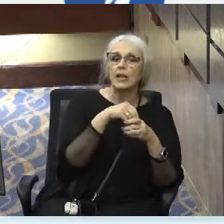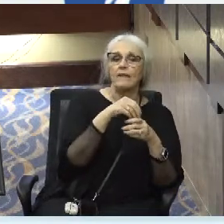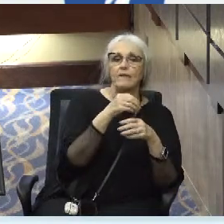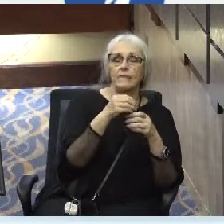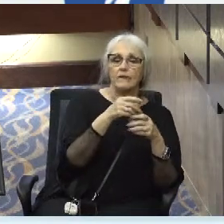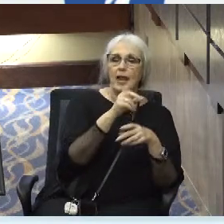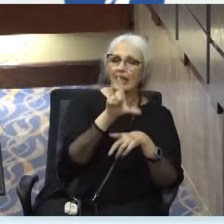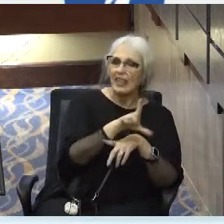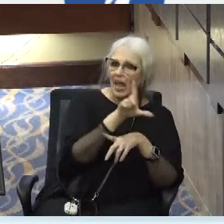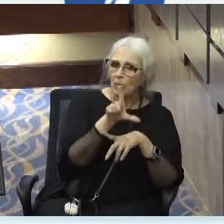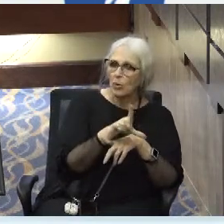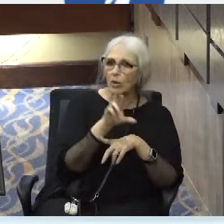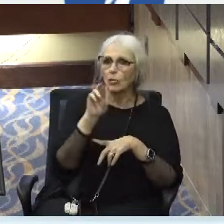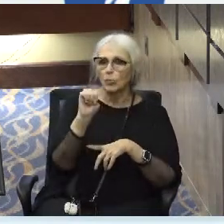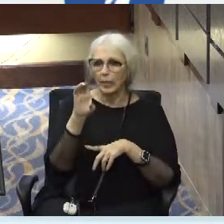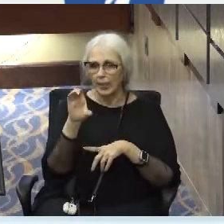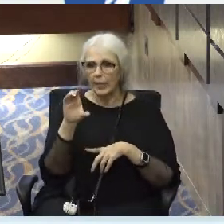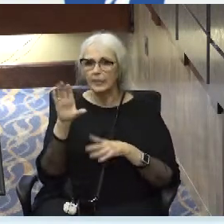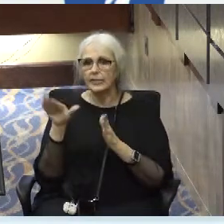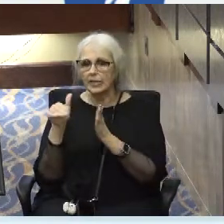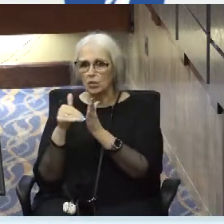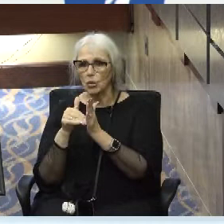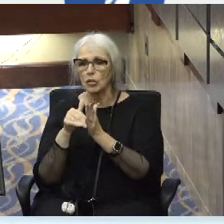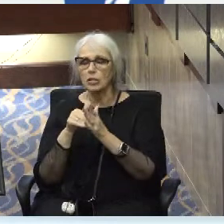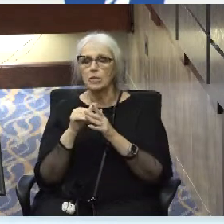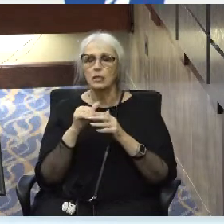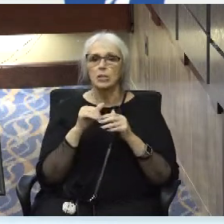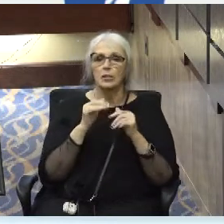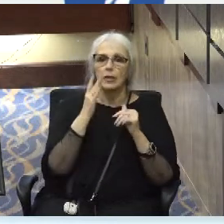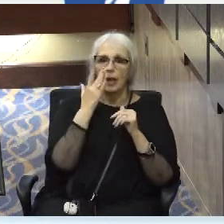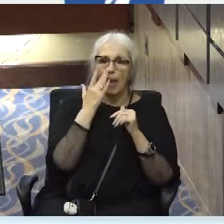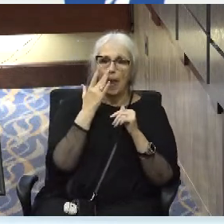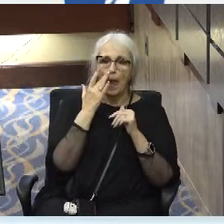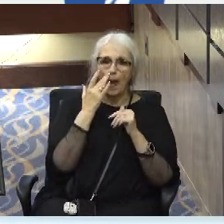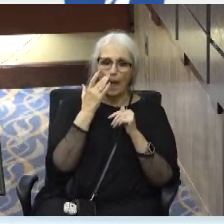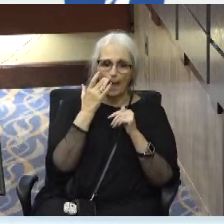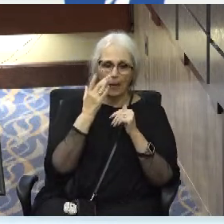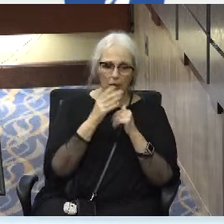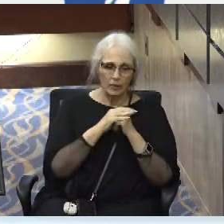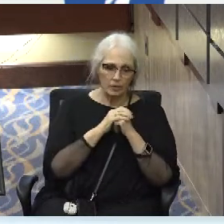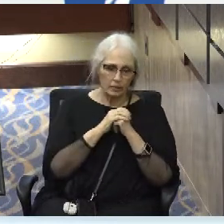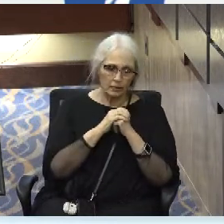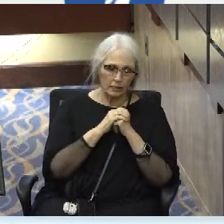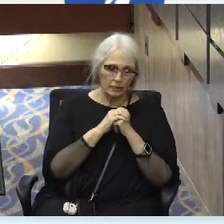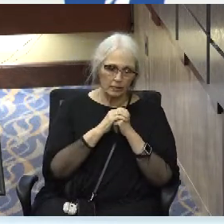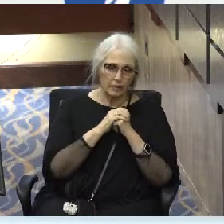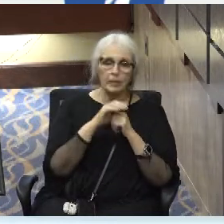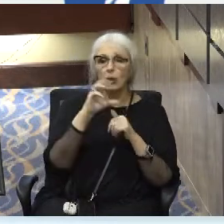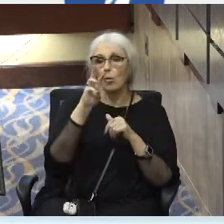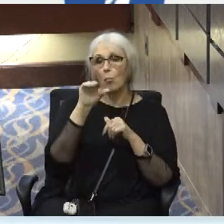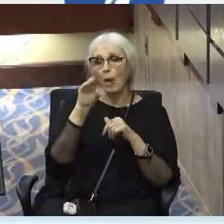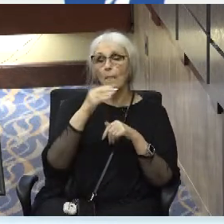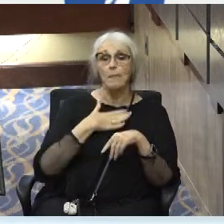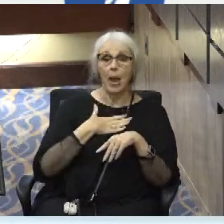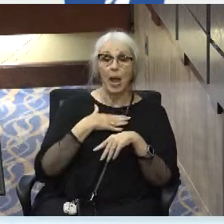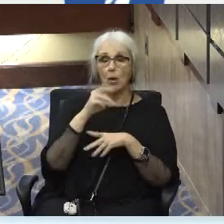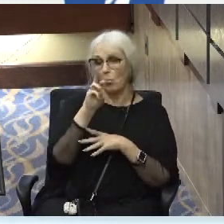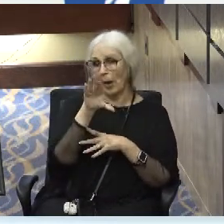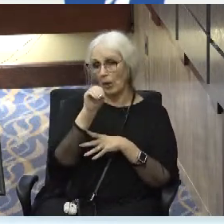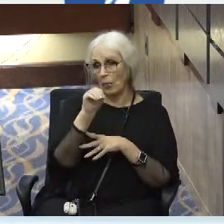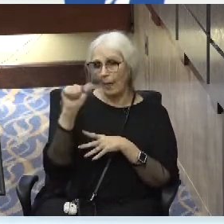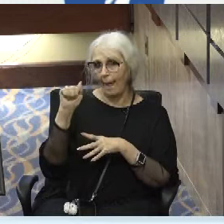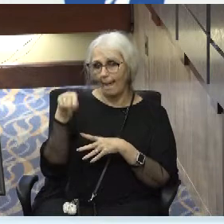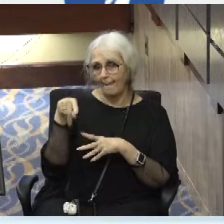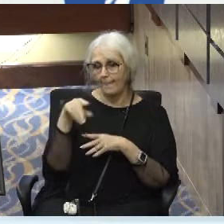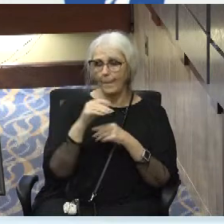centers, made the survey available on via the My Waco app, and attended public meetings for